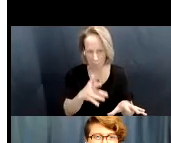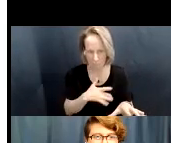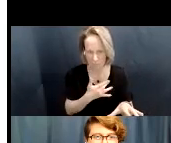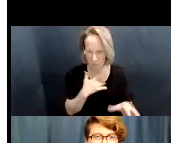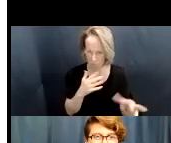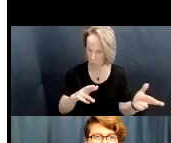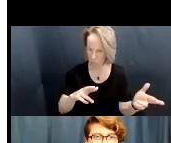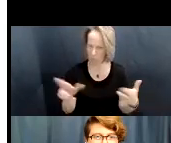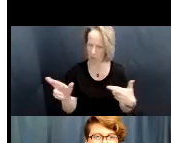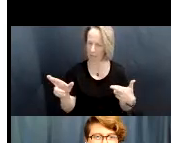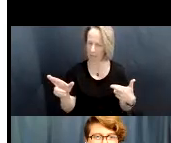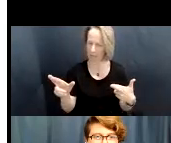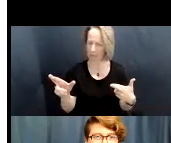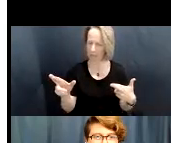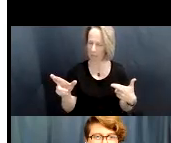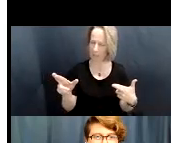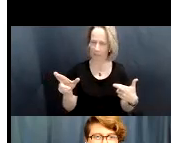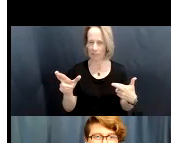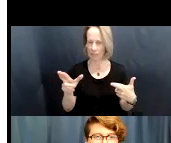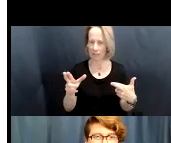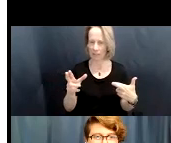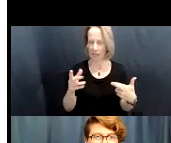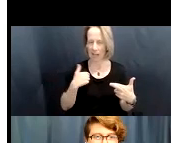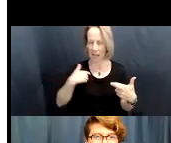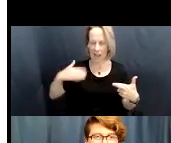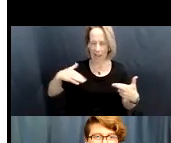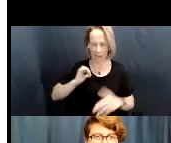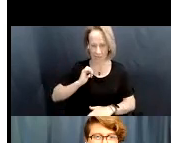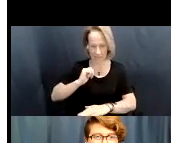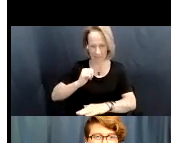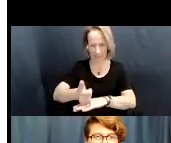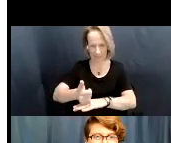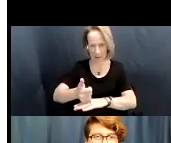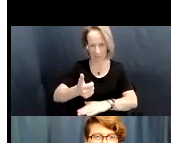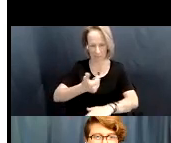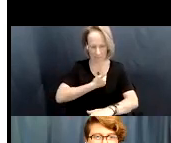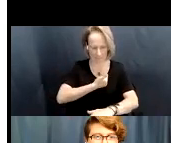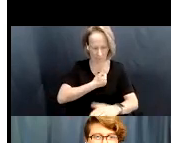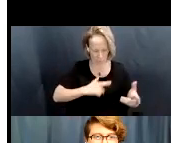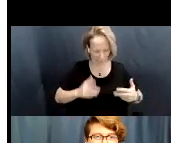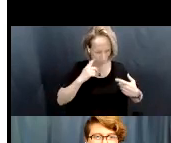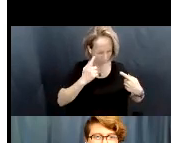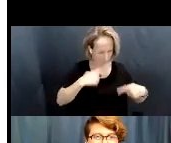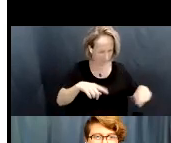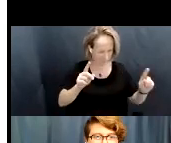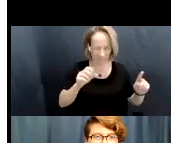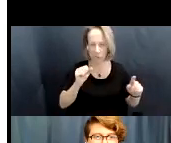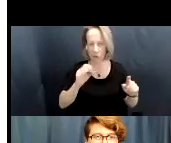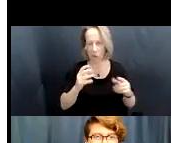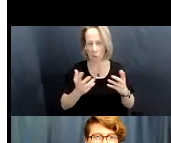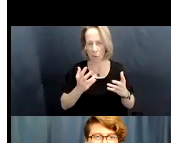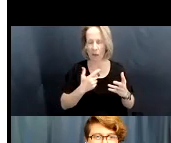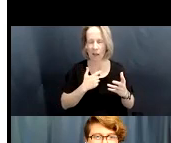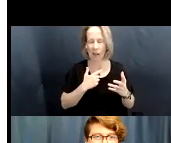prepared and like I've set myself up for success prior to entering that video call. So how are we being mindful of and kind of